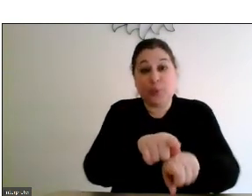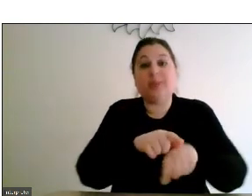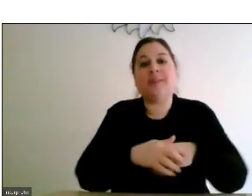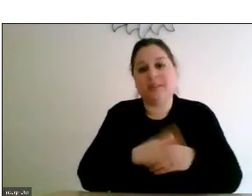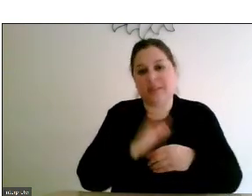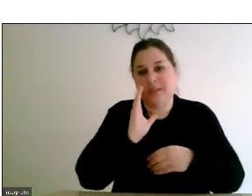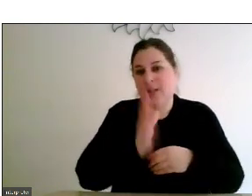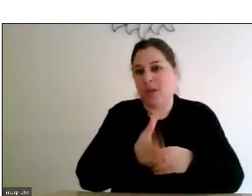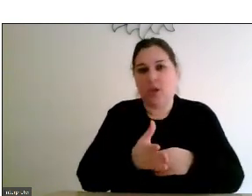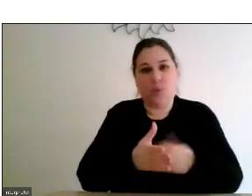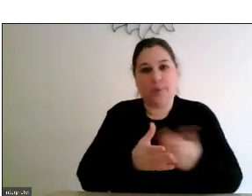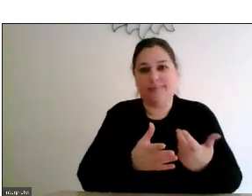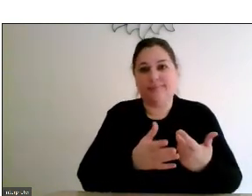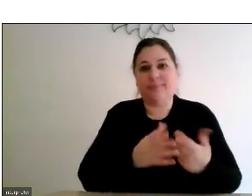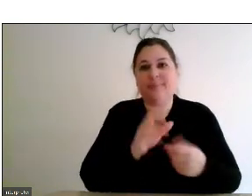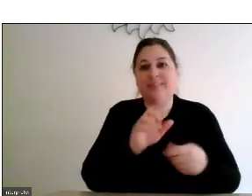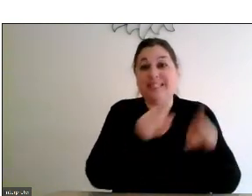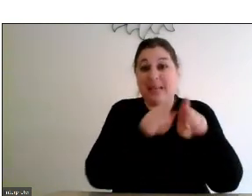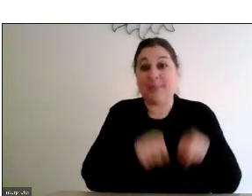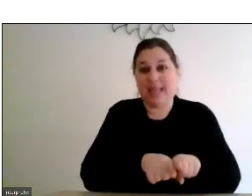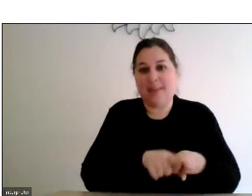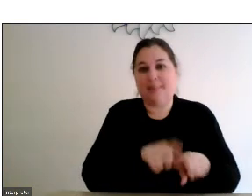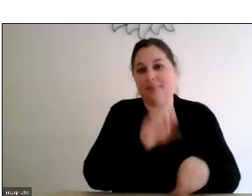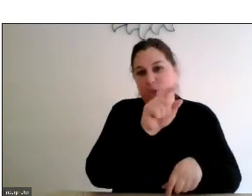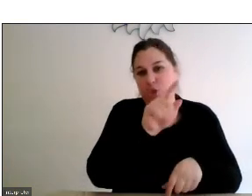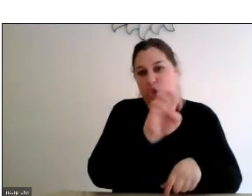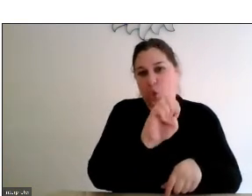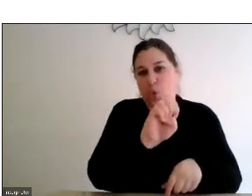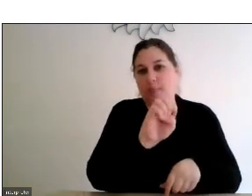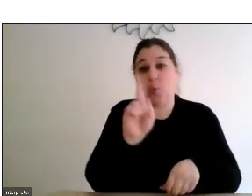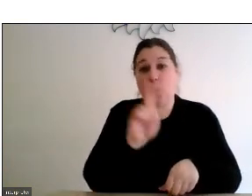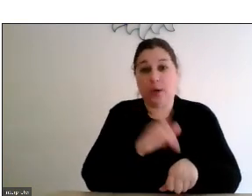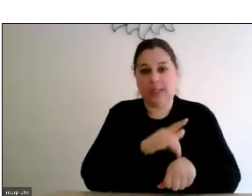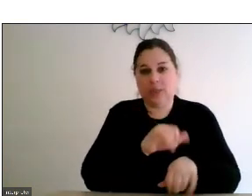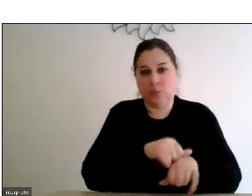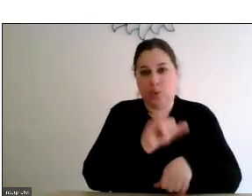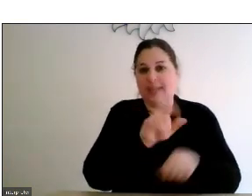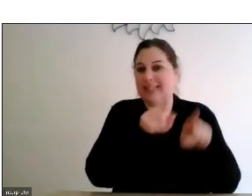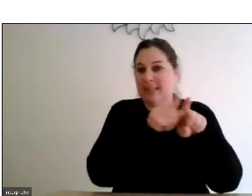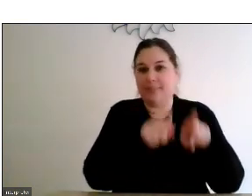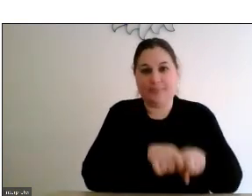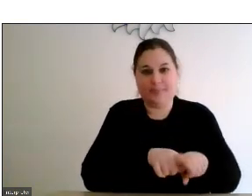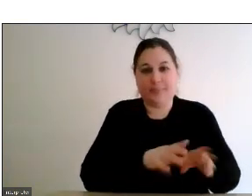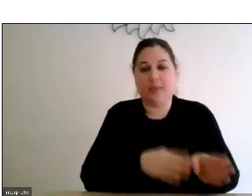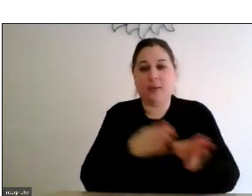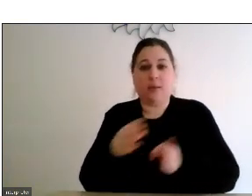same. The last one represents 0 solutions.